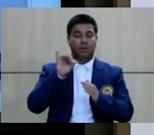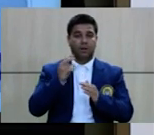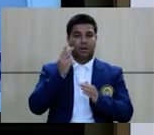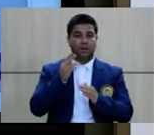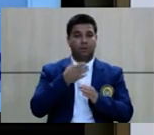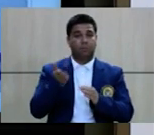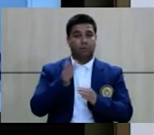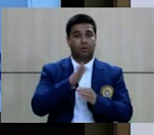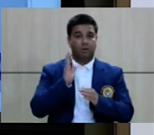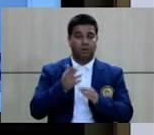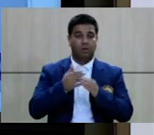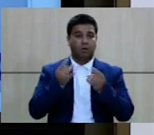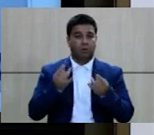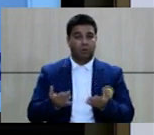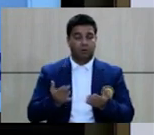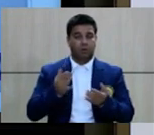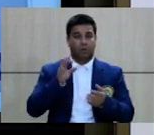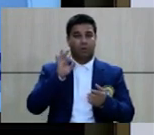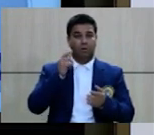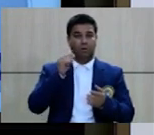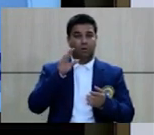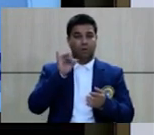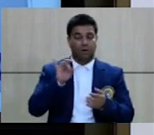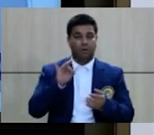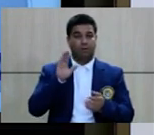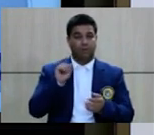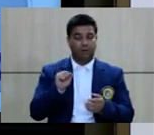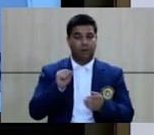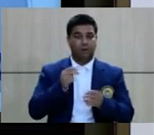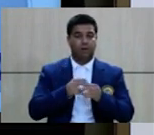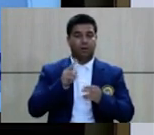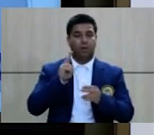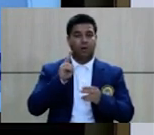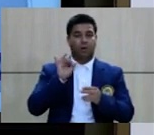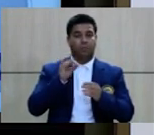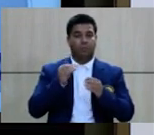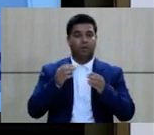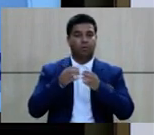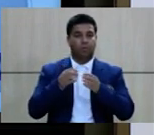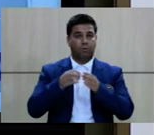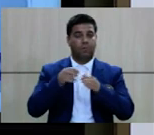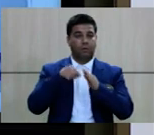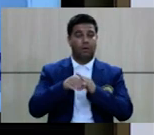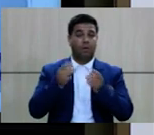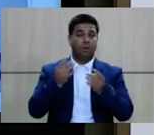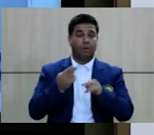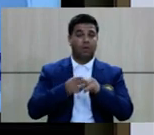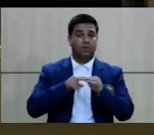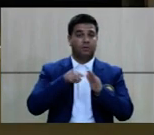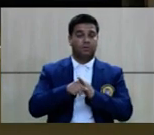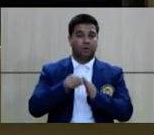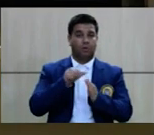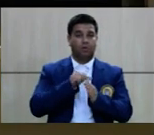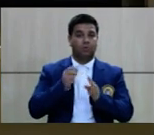ikkiga bo'linadi. Oddiy o'g'itlarga bo'linadi va kompleks o'g'itlarga bo'linadi. Oddiy o'g'itlar yana